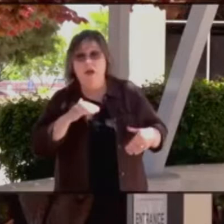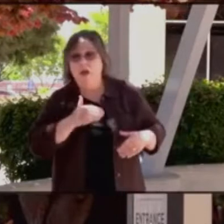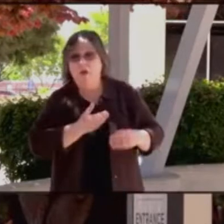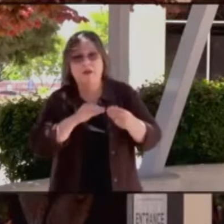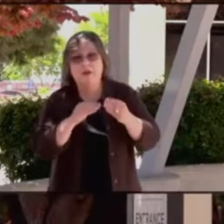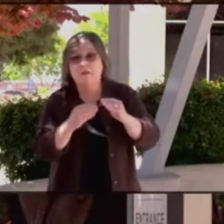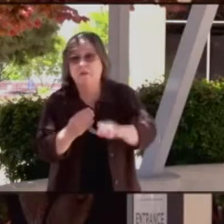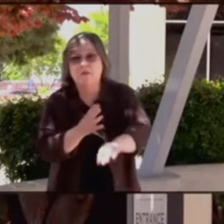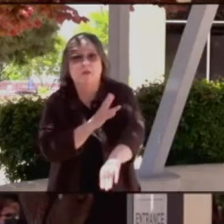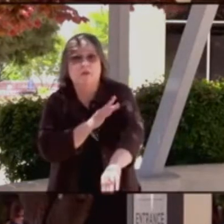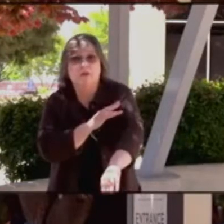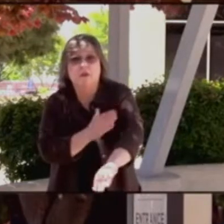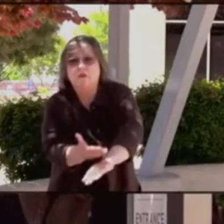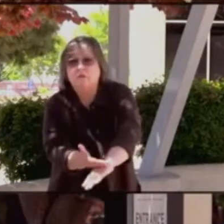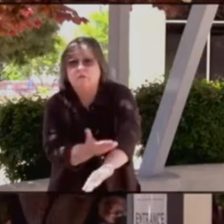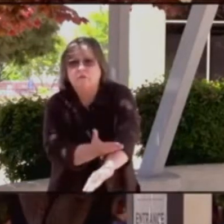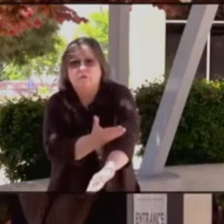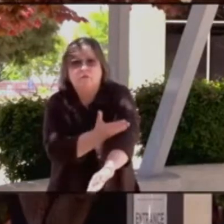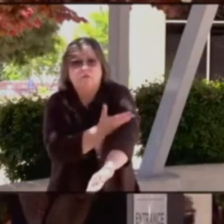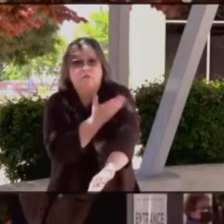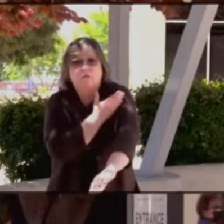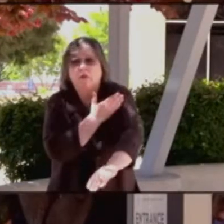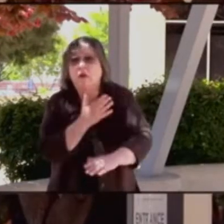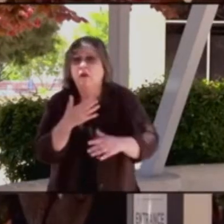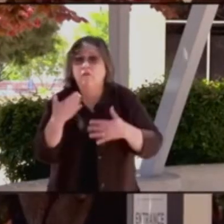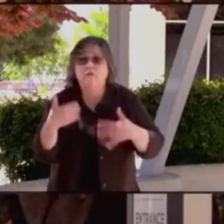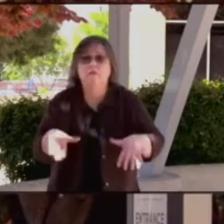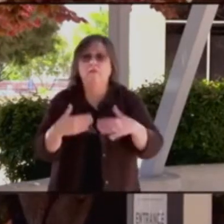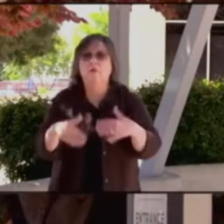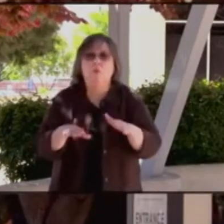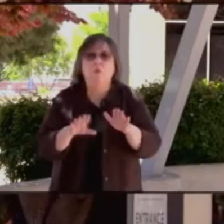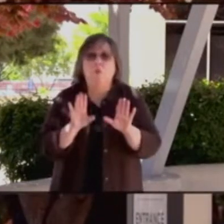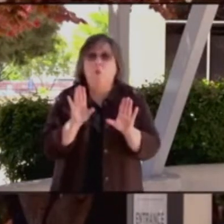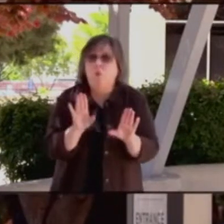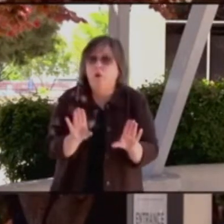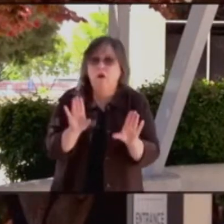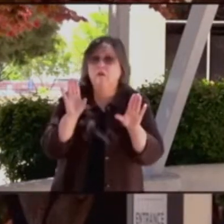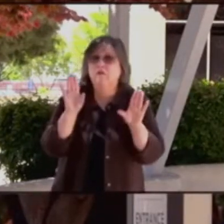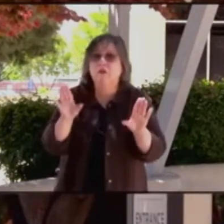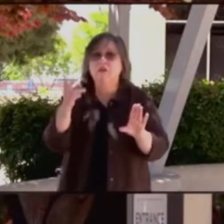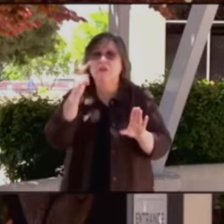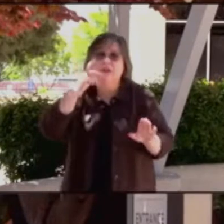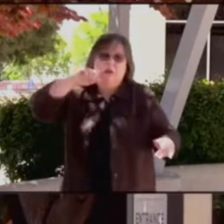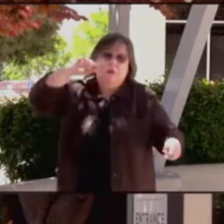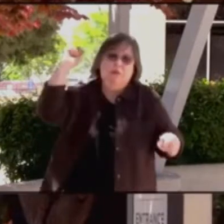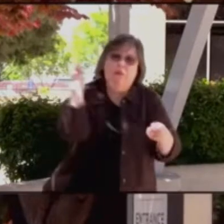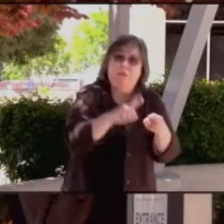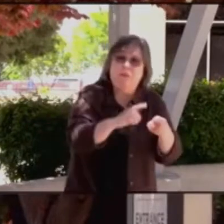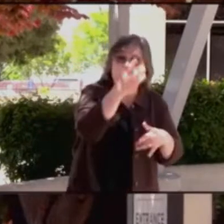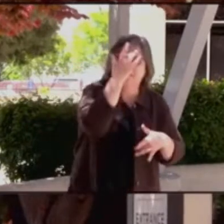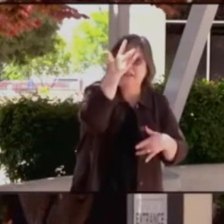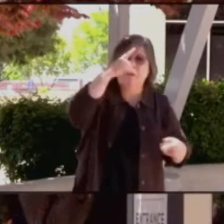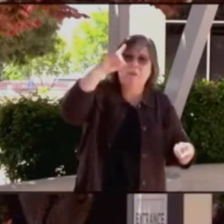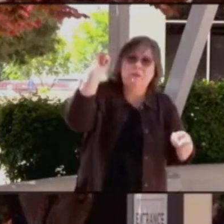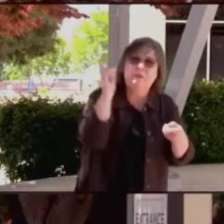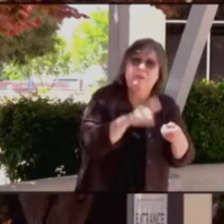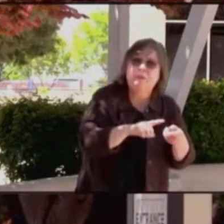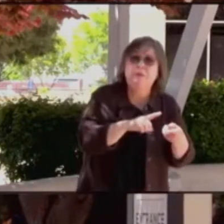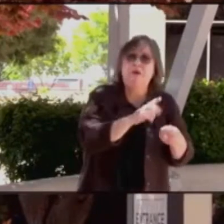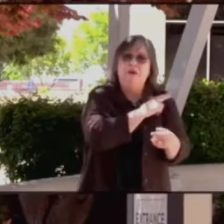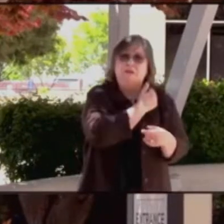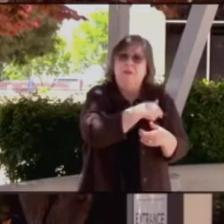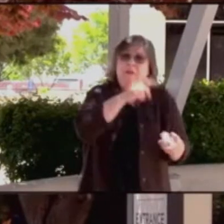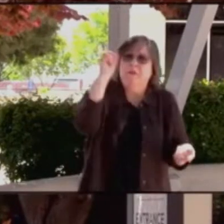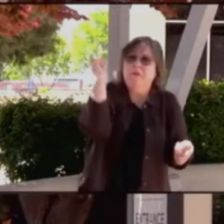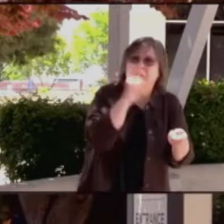positive directions. So it's difficult to predict now where we'll be on June 15th. I also just wanted to say something about the masking,